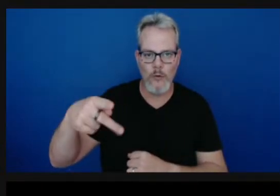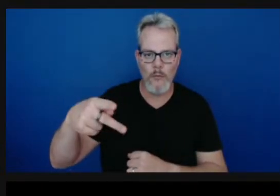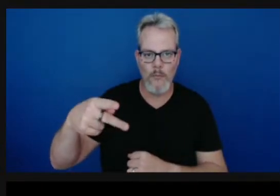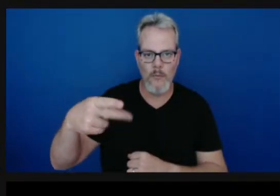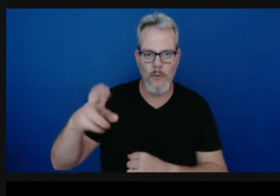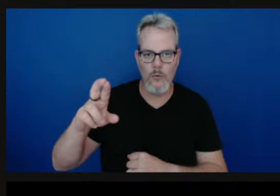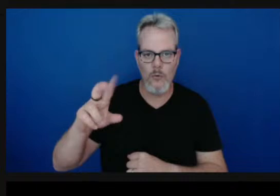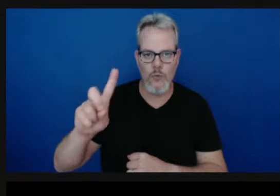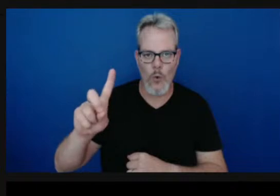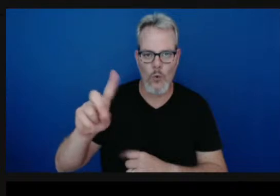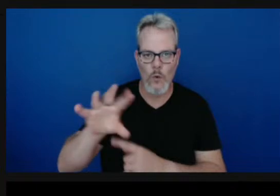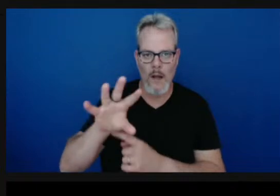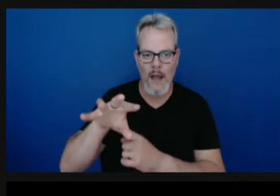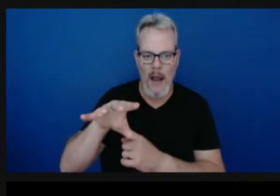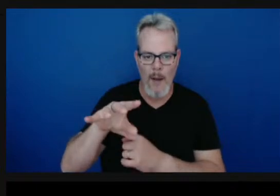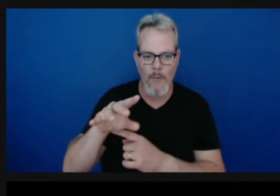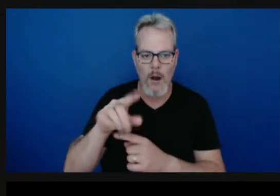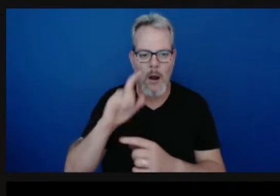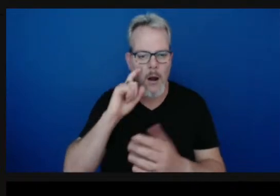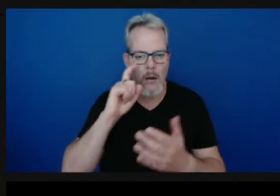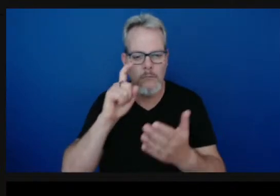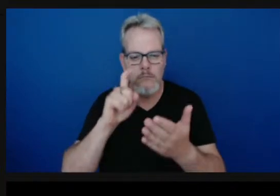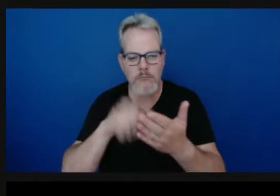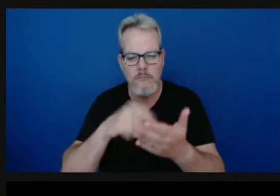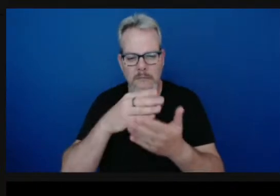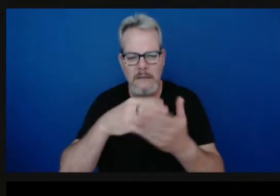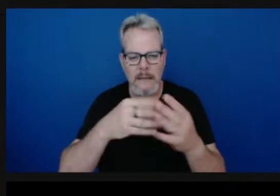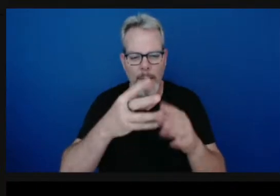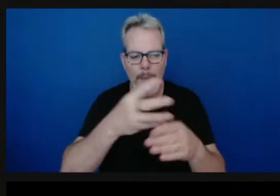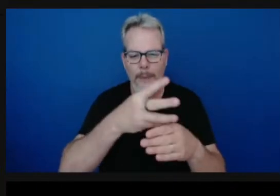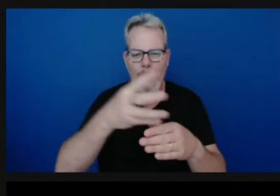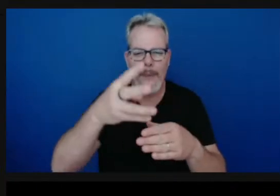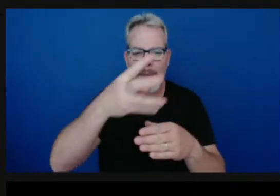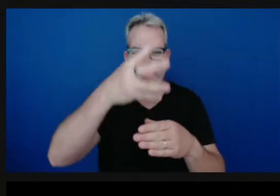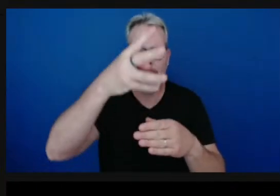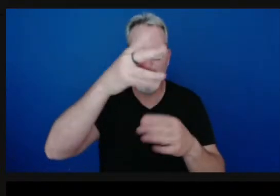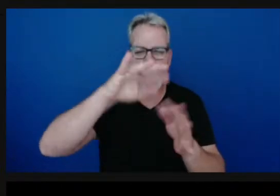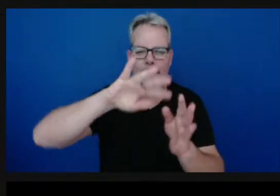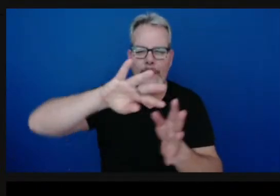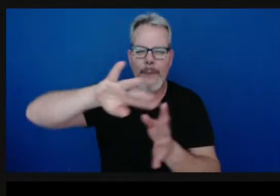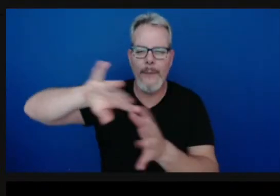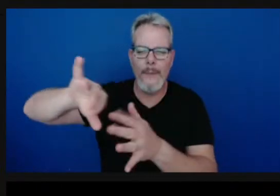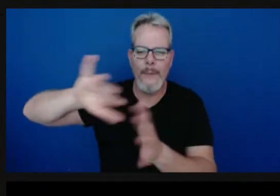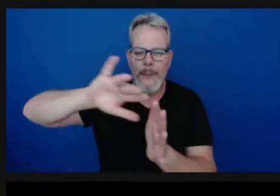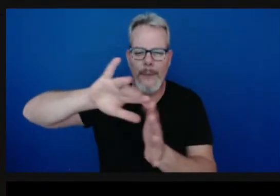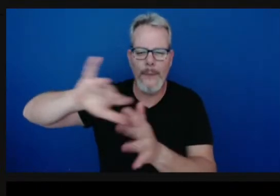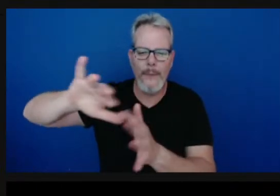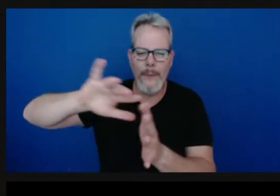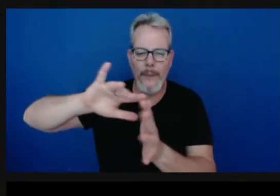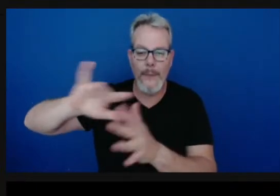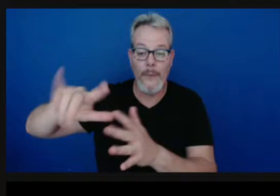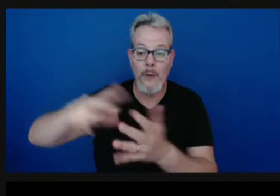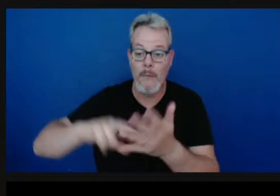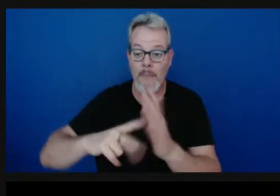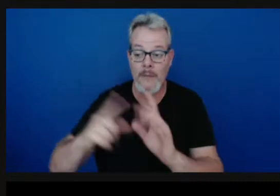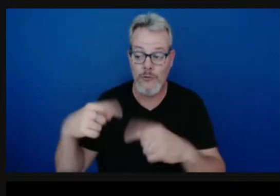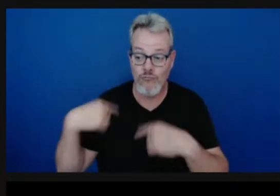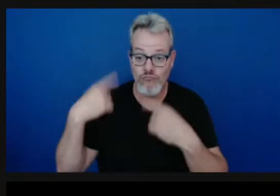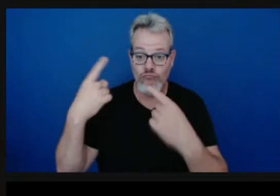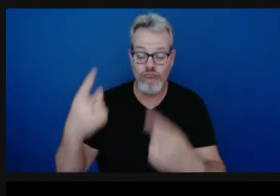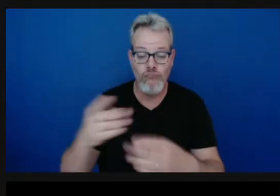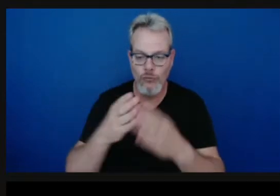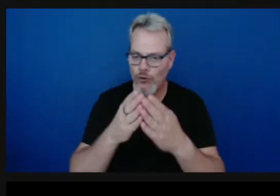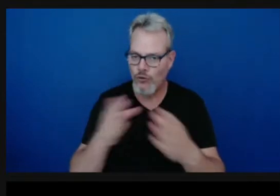big outputs of gas from Kīlauea as they rise and blow downwind here. So pretty quiet, just